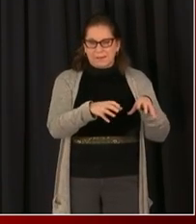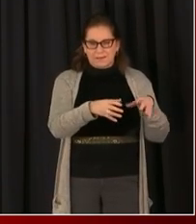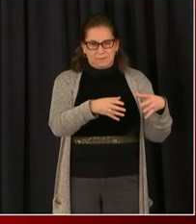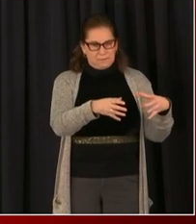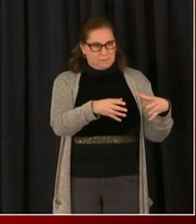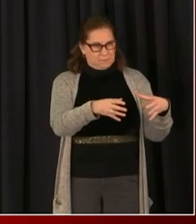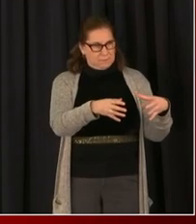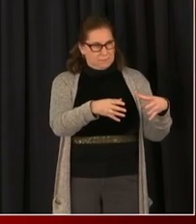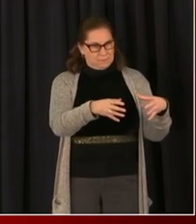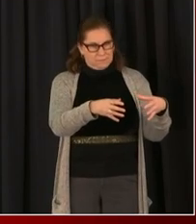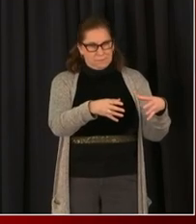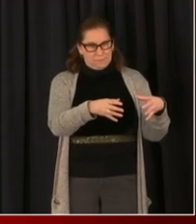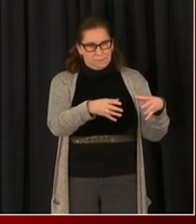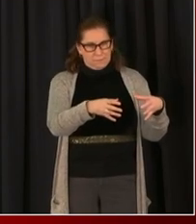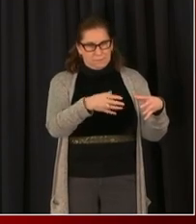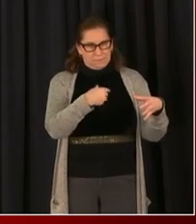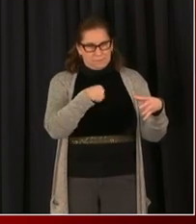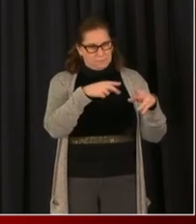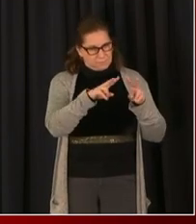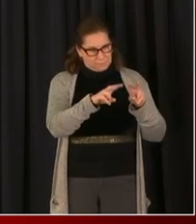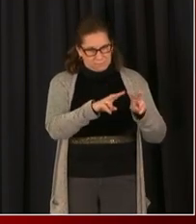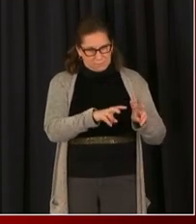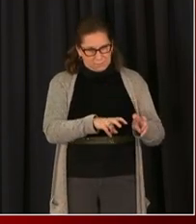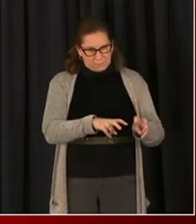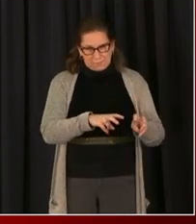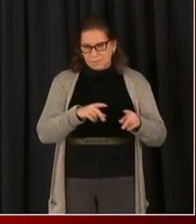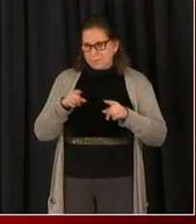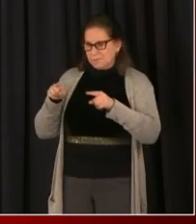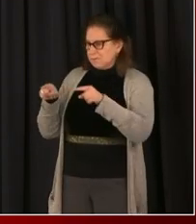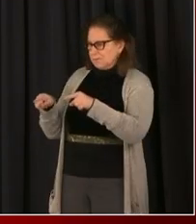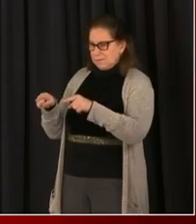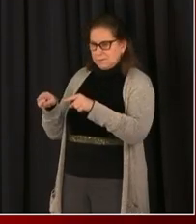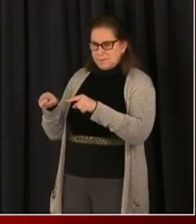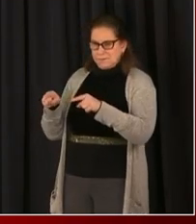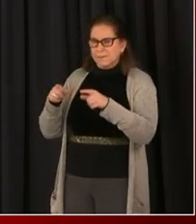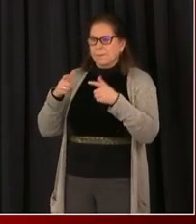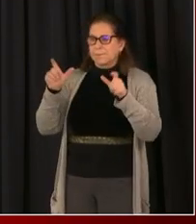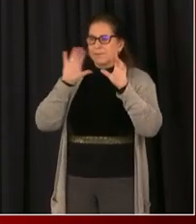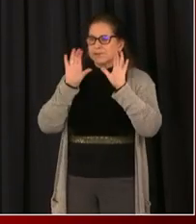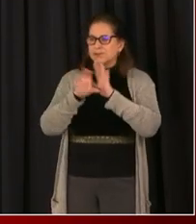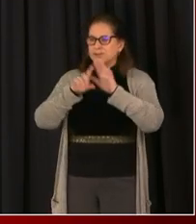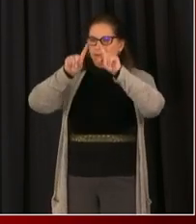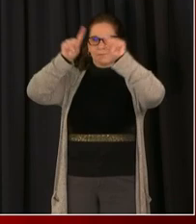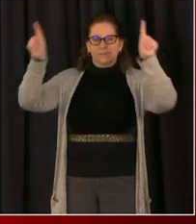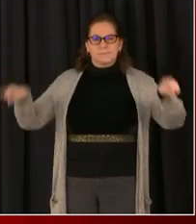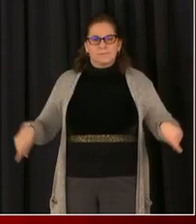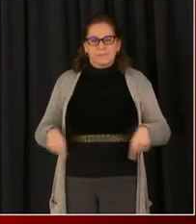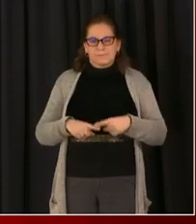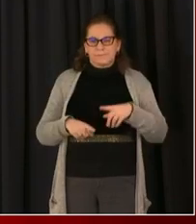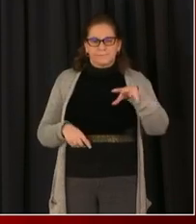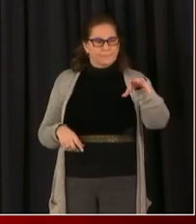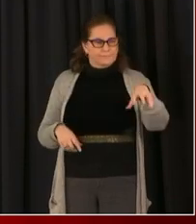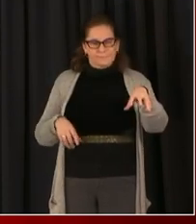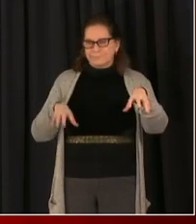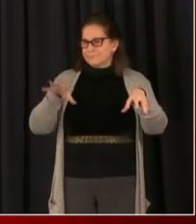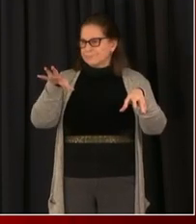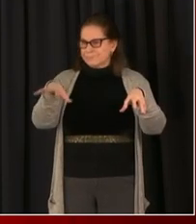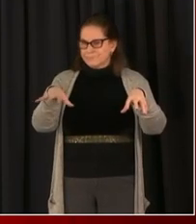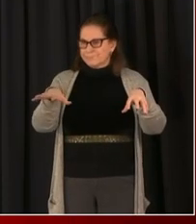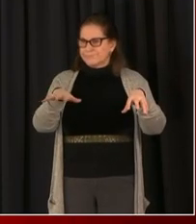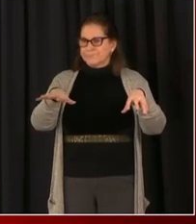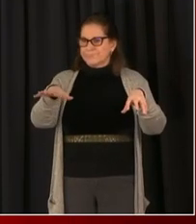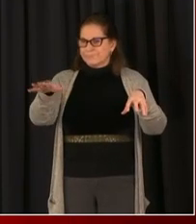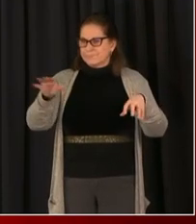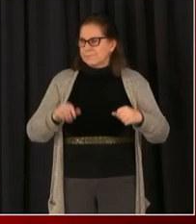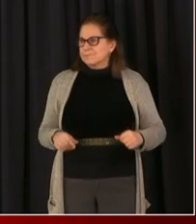from. It allows us to create a big picture. Thank you. Mm-hmm. All right, last questions. Yeah, so just